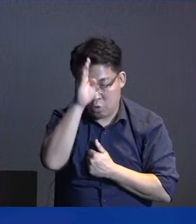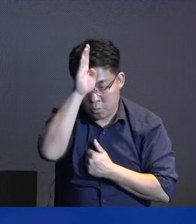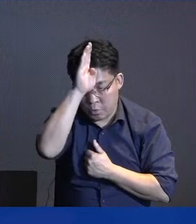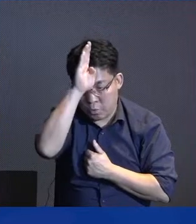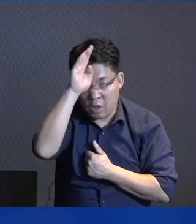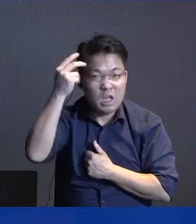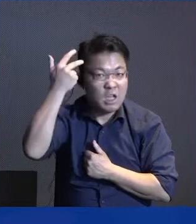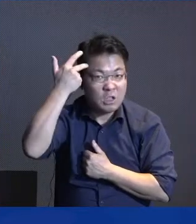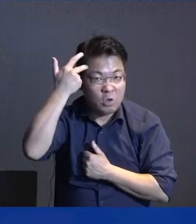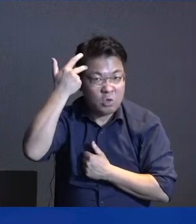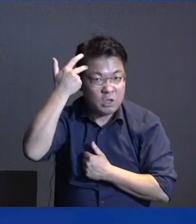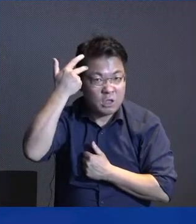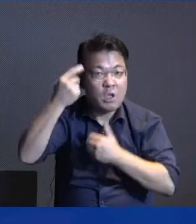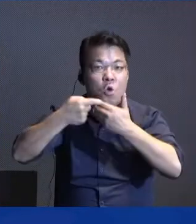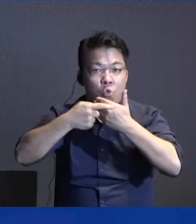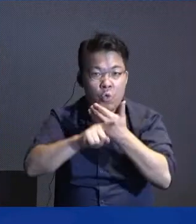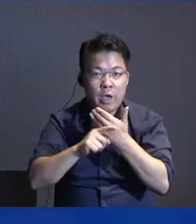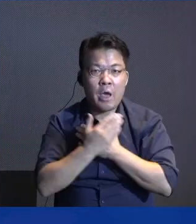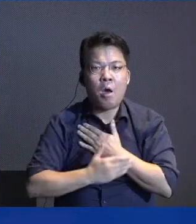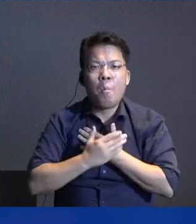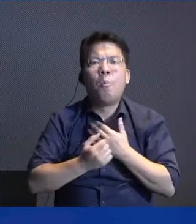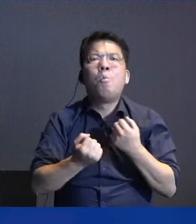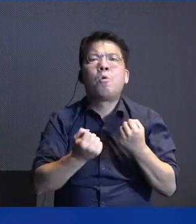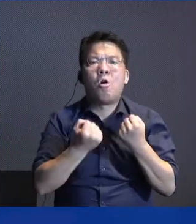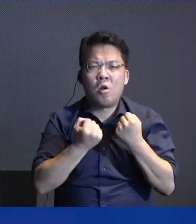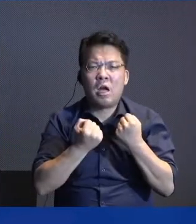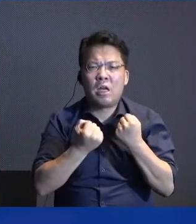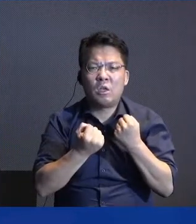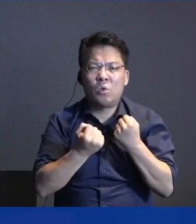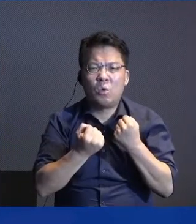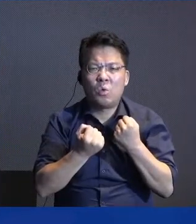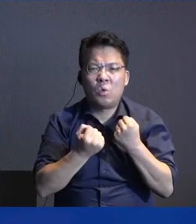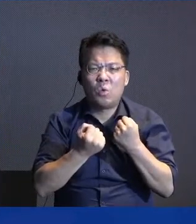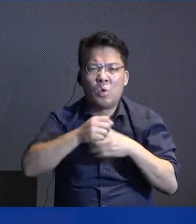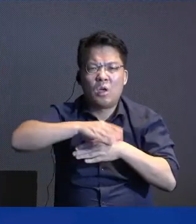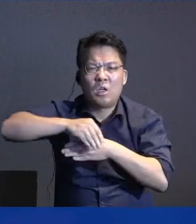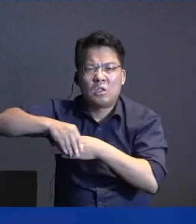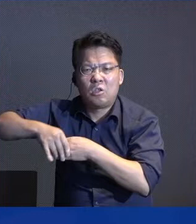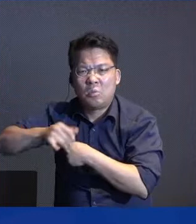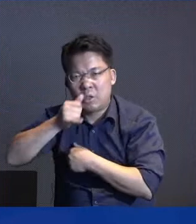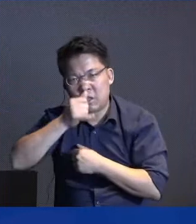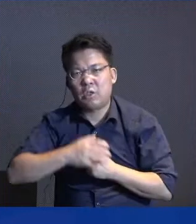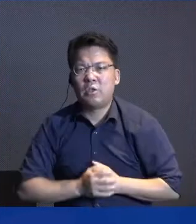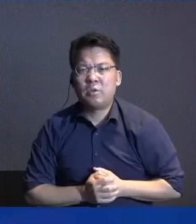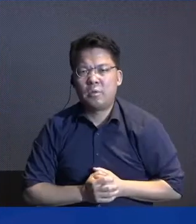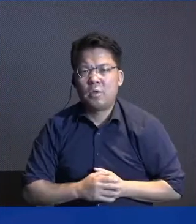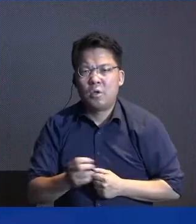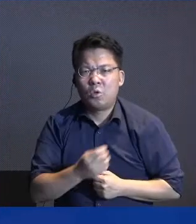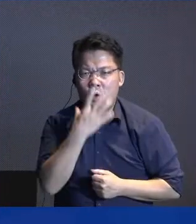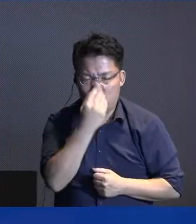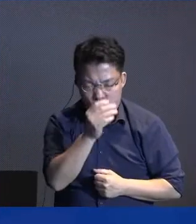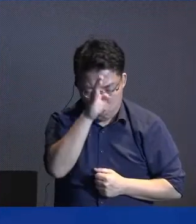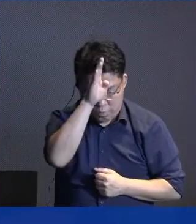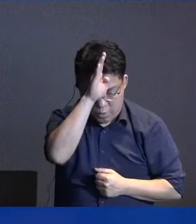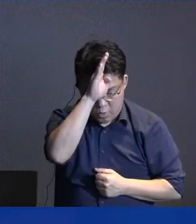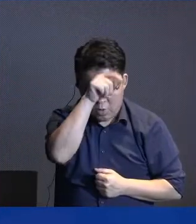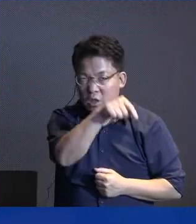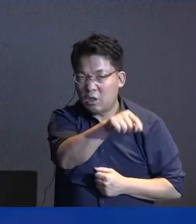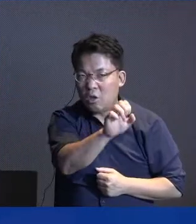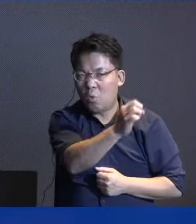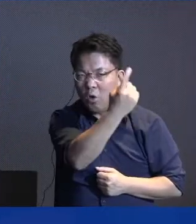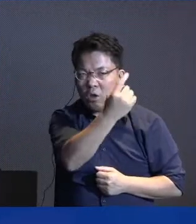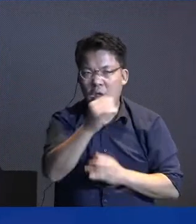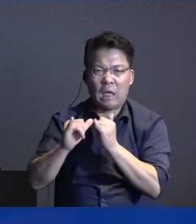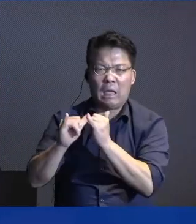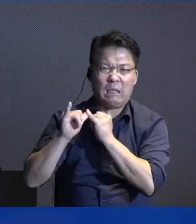because depression especially is one of the most influential risk factors for suicide, and is also associated with higher